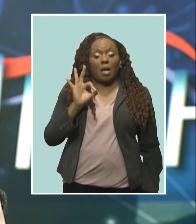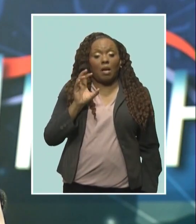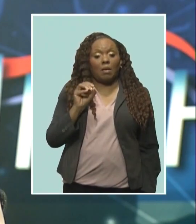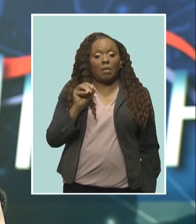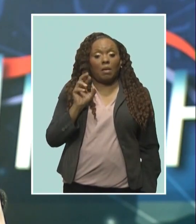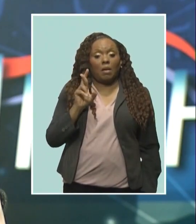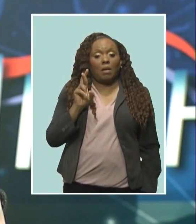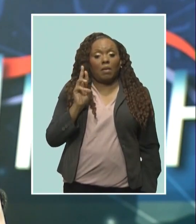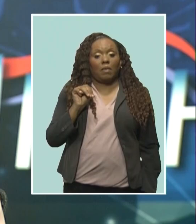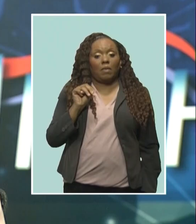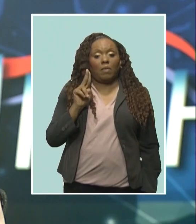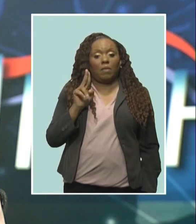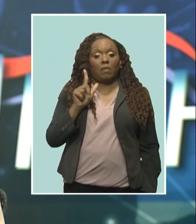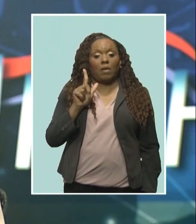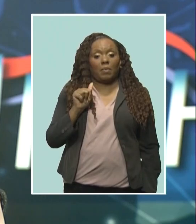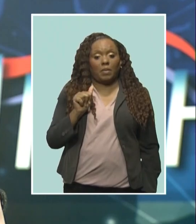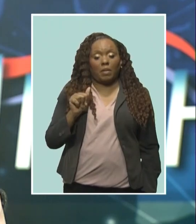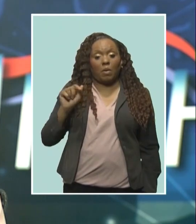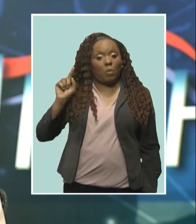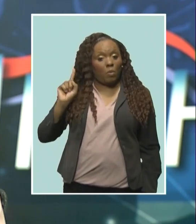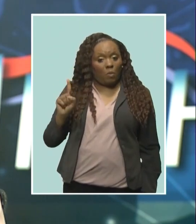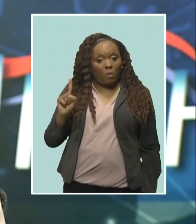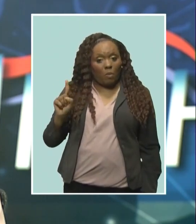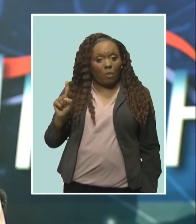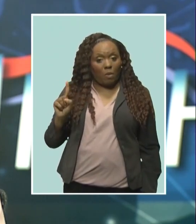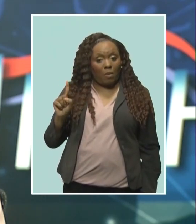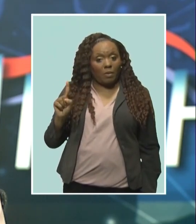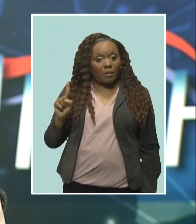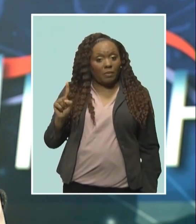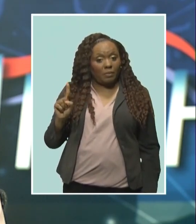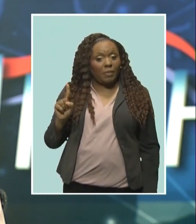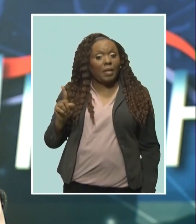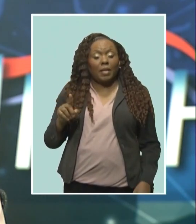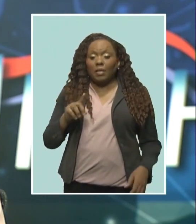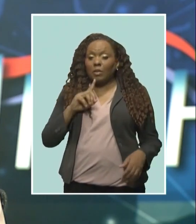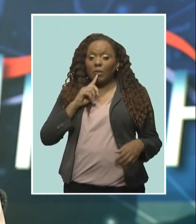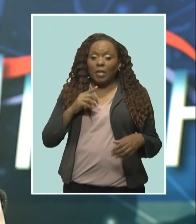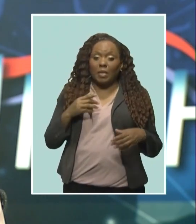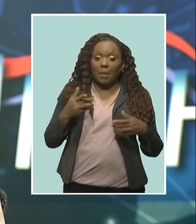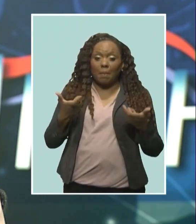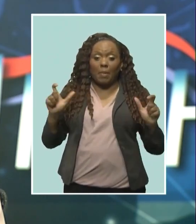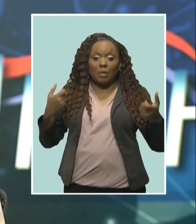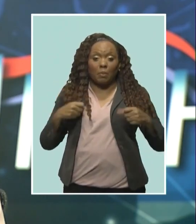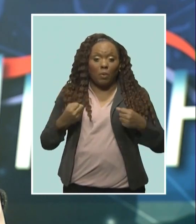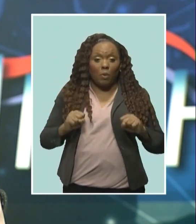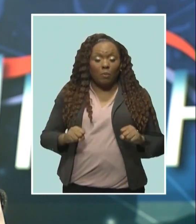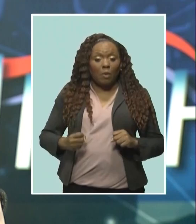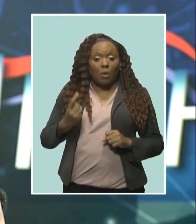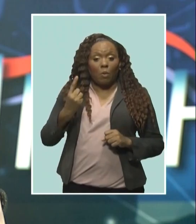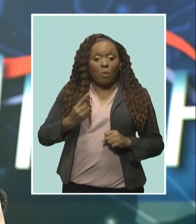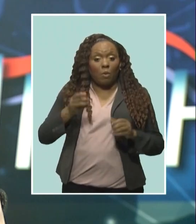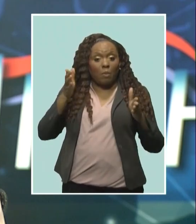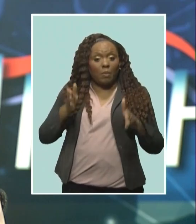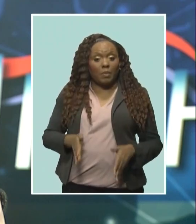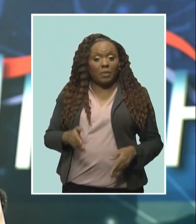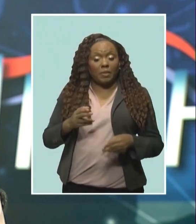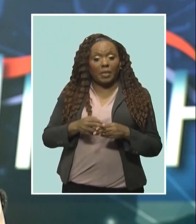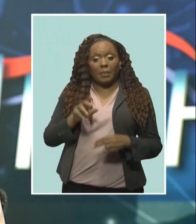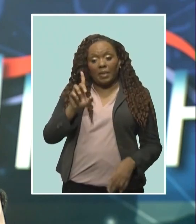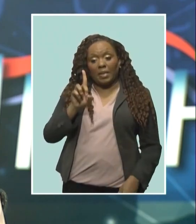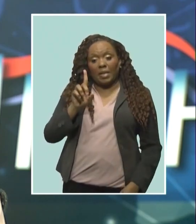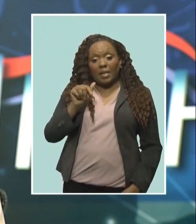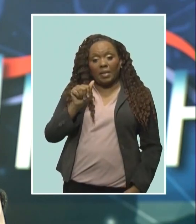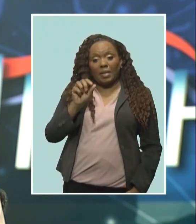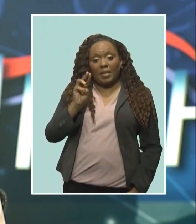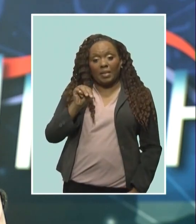Nothing is unachievable for Damian Hall. He's so invested in the sport that he's now a fully accredited Formula One correspondent with The